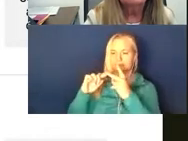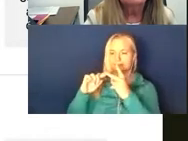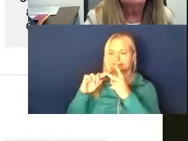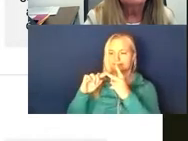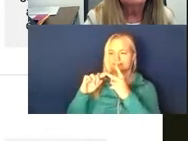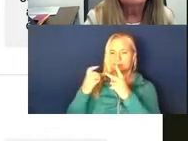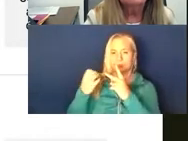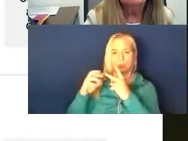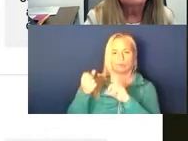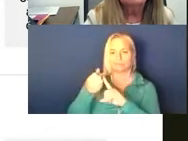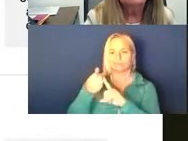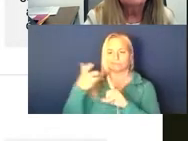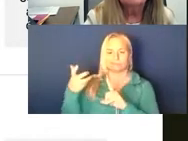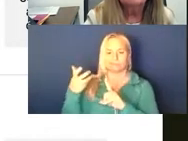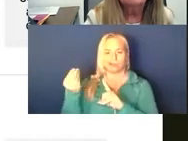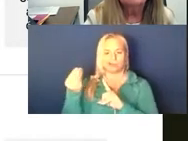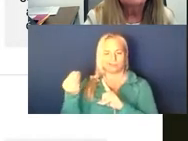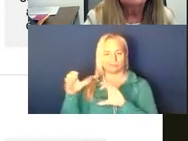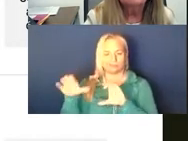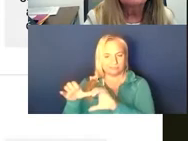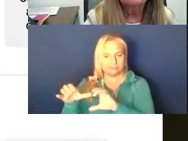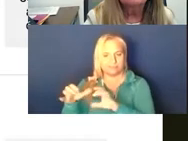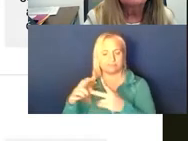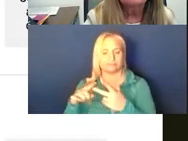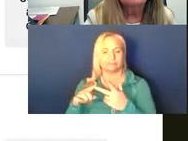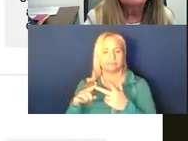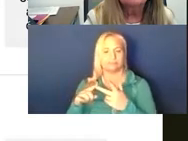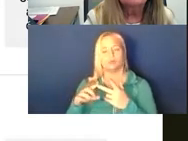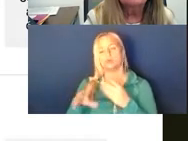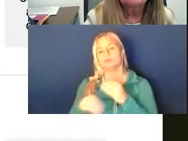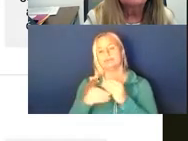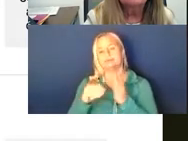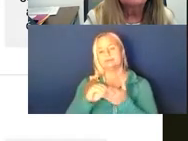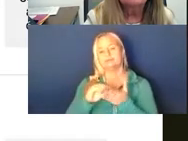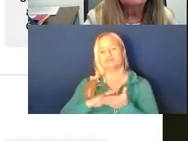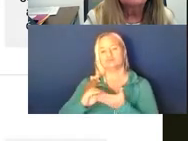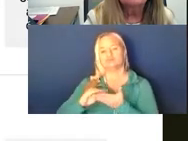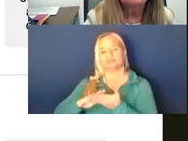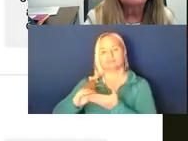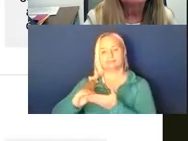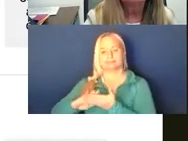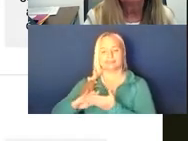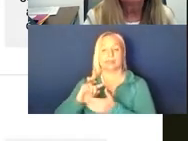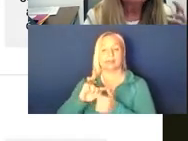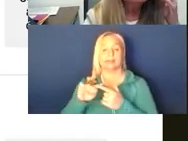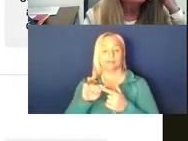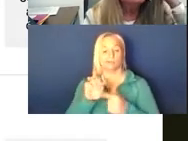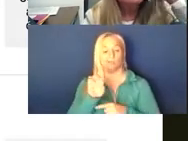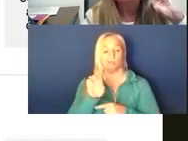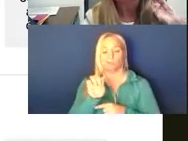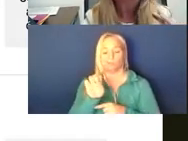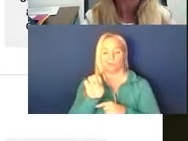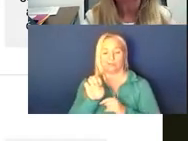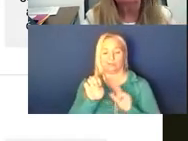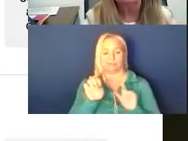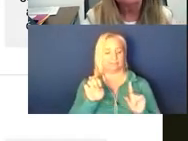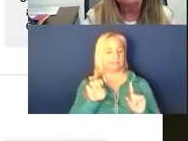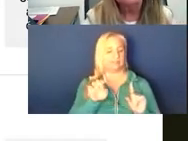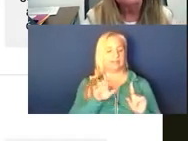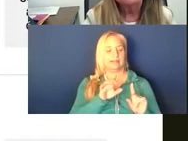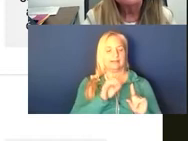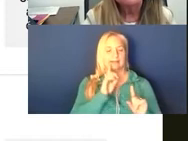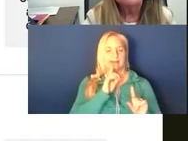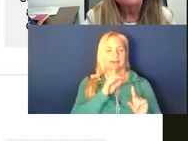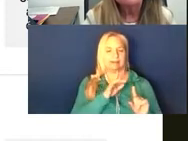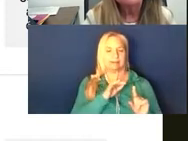extension activity. So that we would indicate that in their visit. And then we rated the students' demeanor when they entered